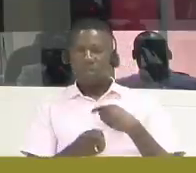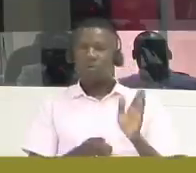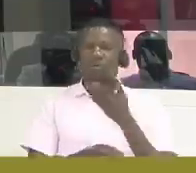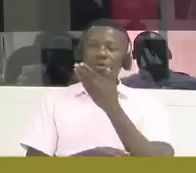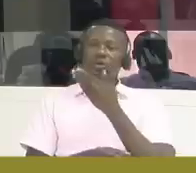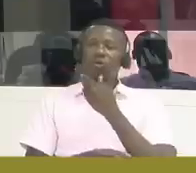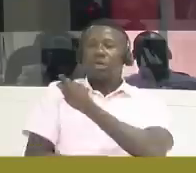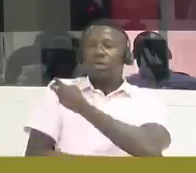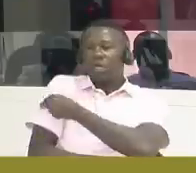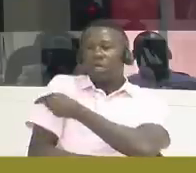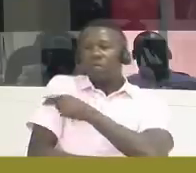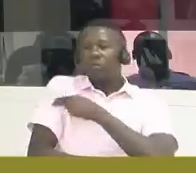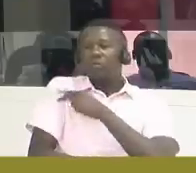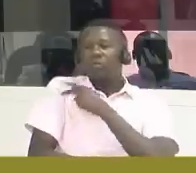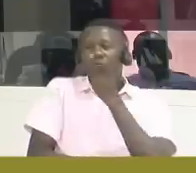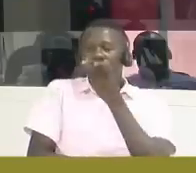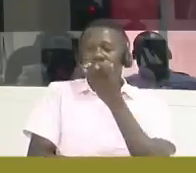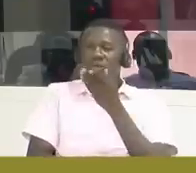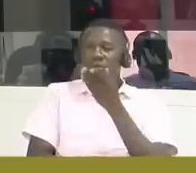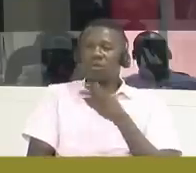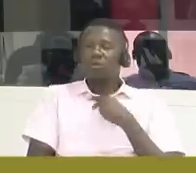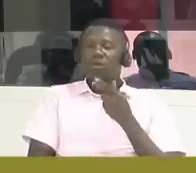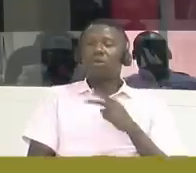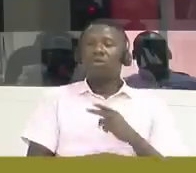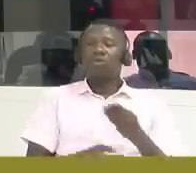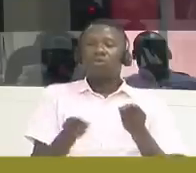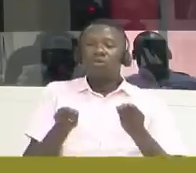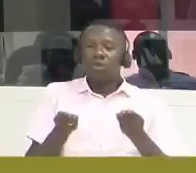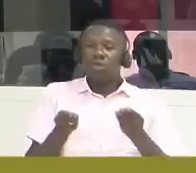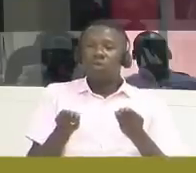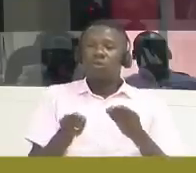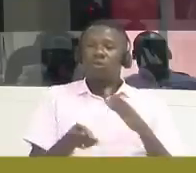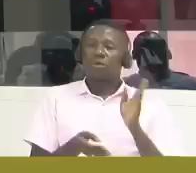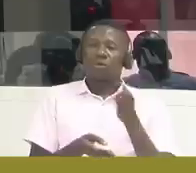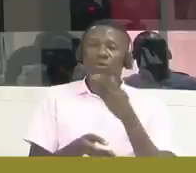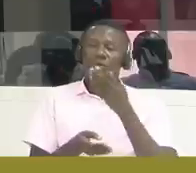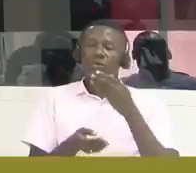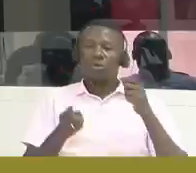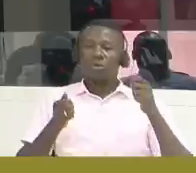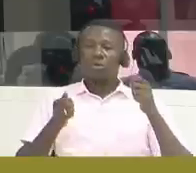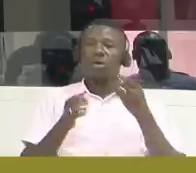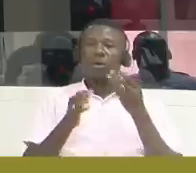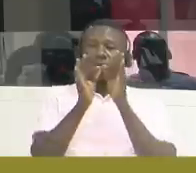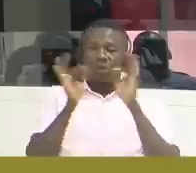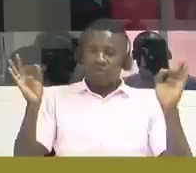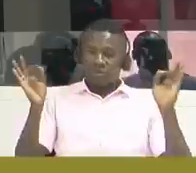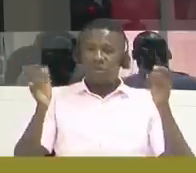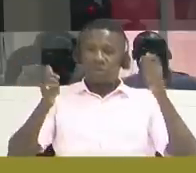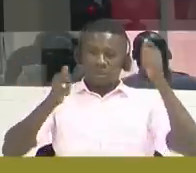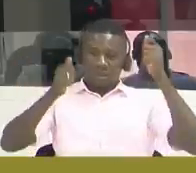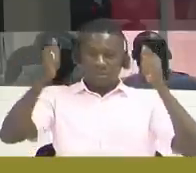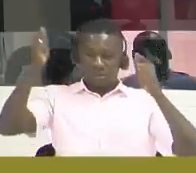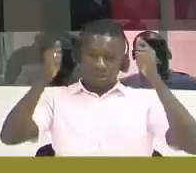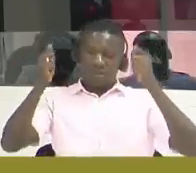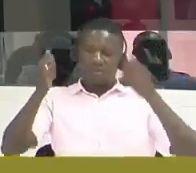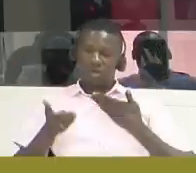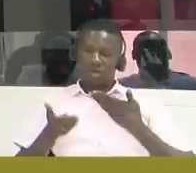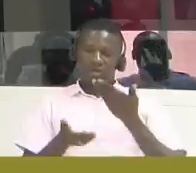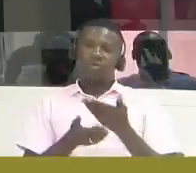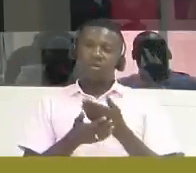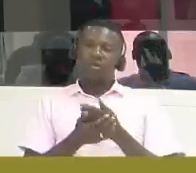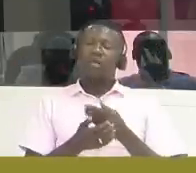because there was students were going to do a peaceful demonstration. And he was part